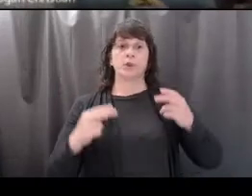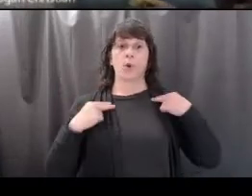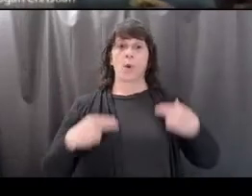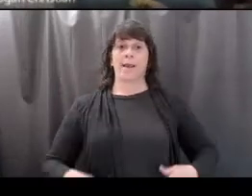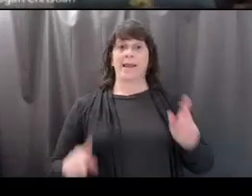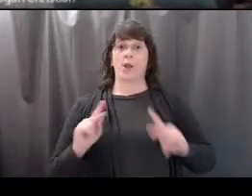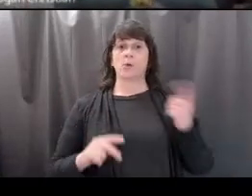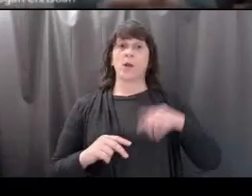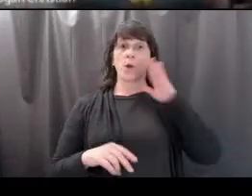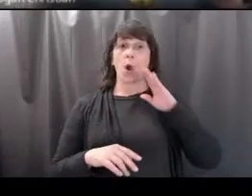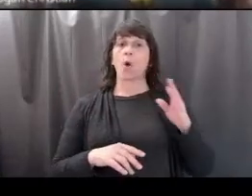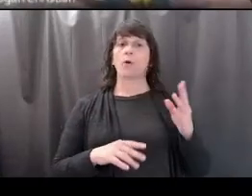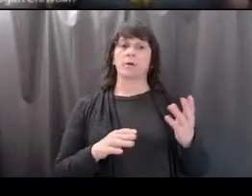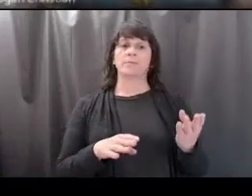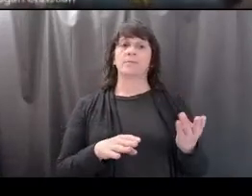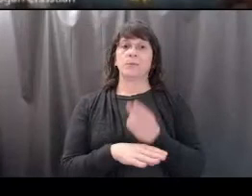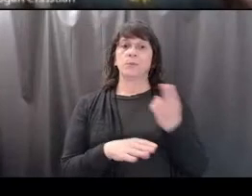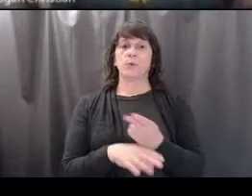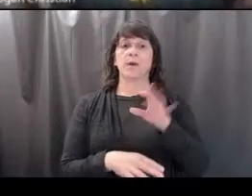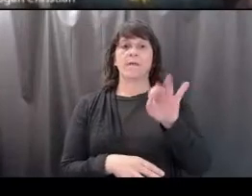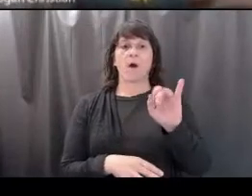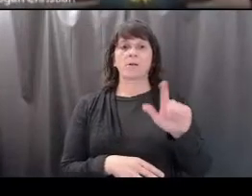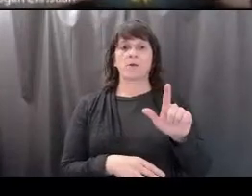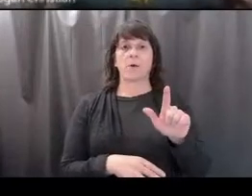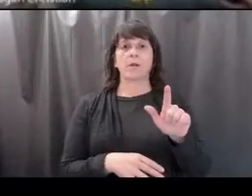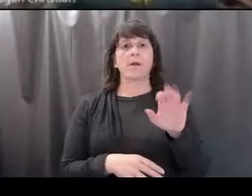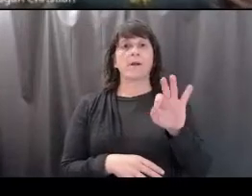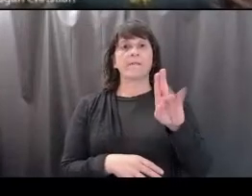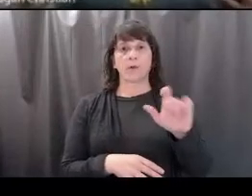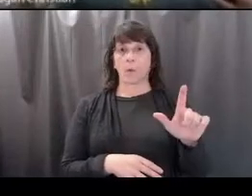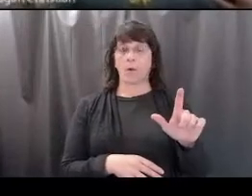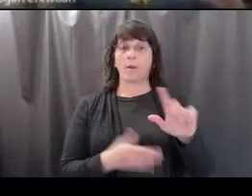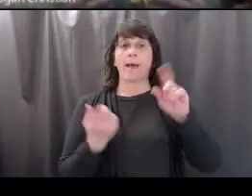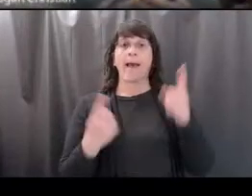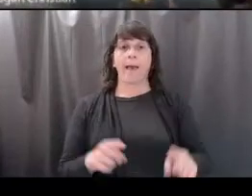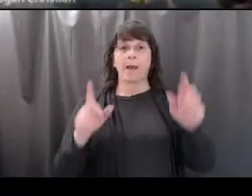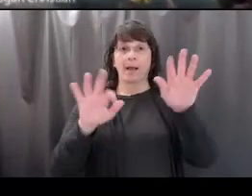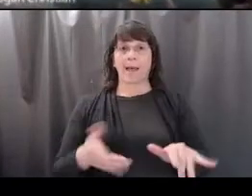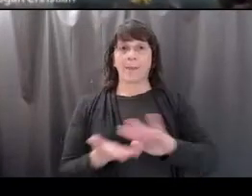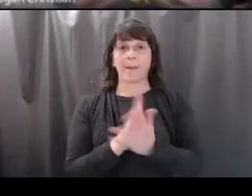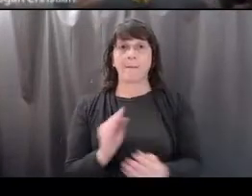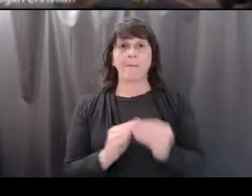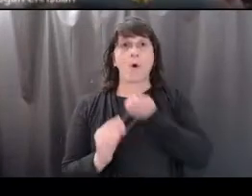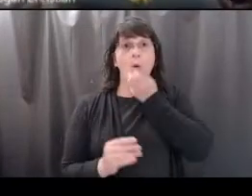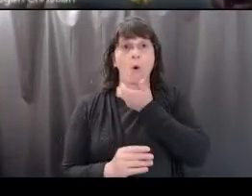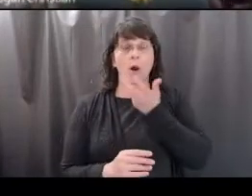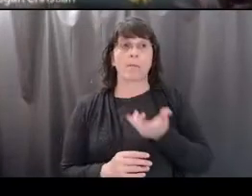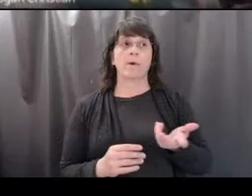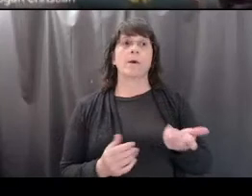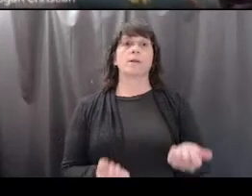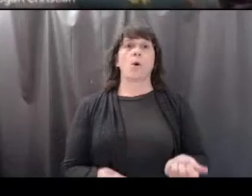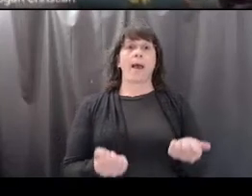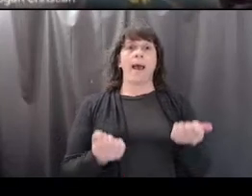are burning fossil fuels, which is warming the climate. And as the climate warms, the number and the severity